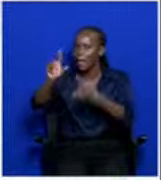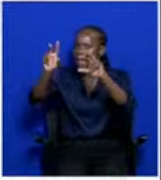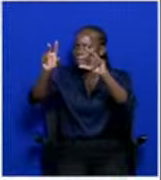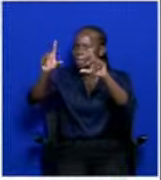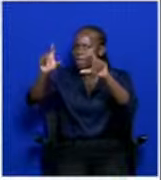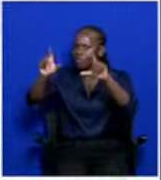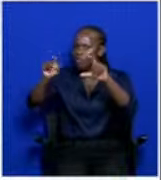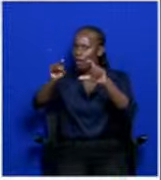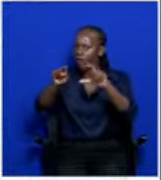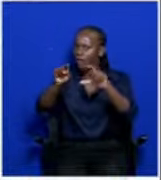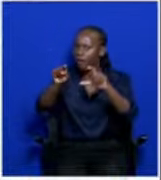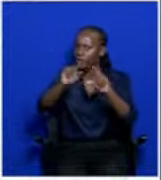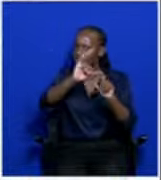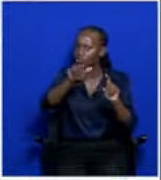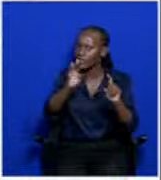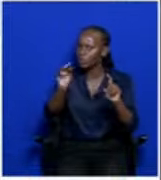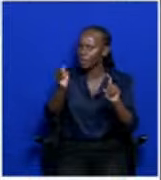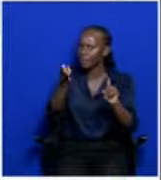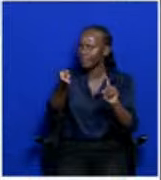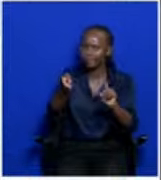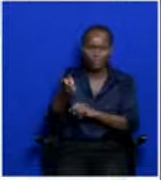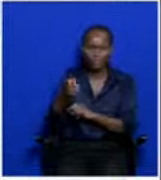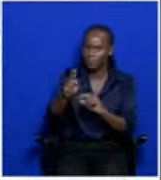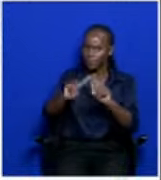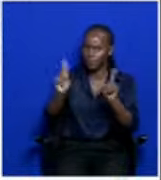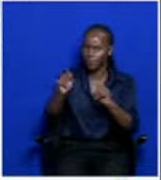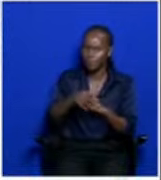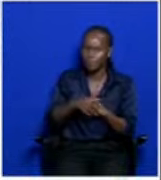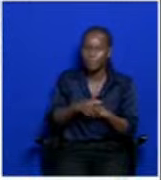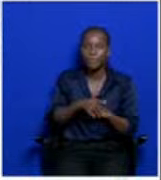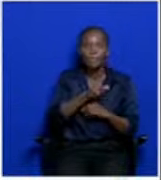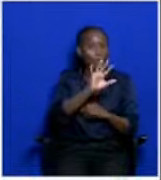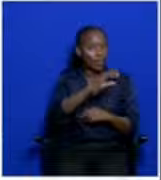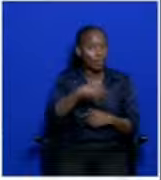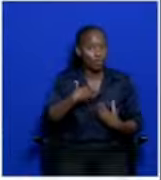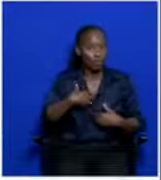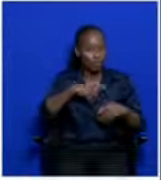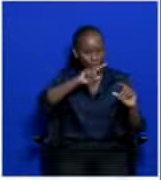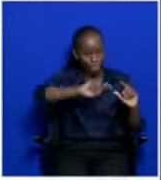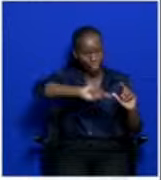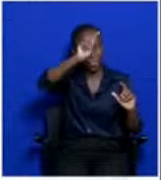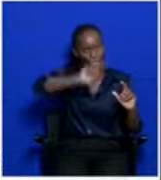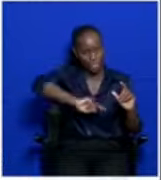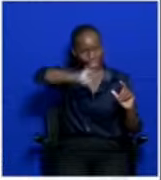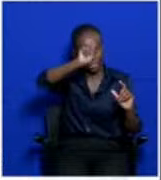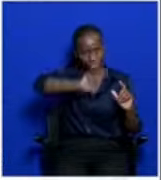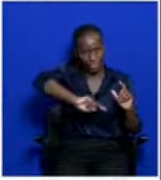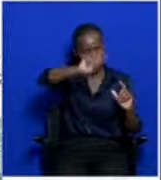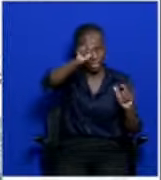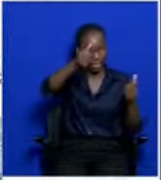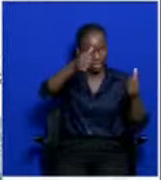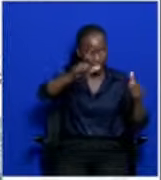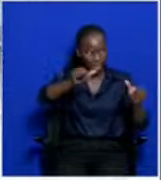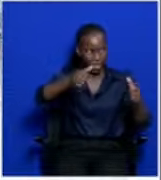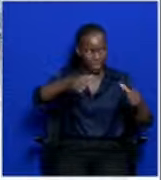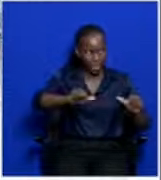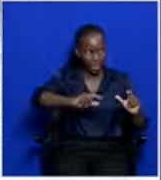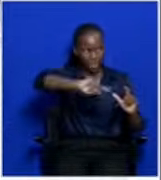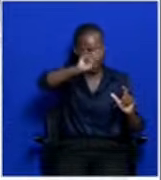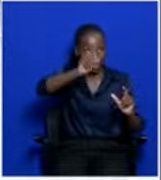This appears to be the gate to what looks like a complex. We'll scroll to the next and the